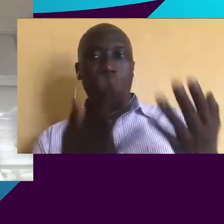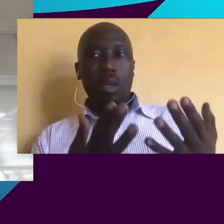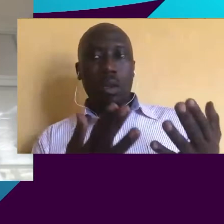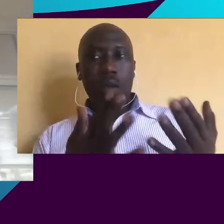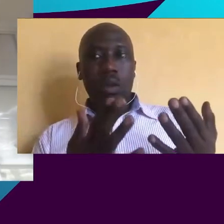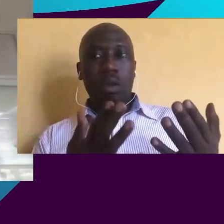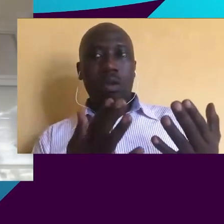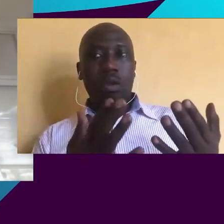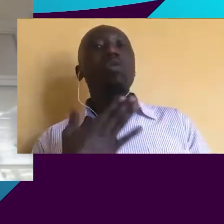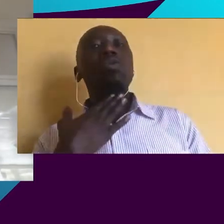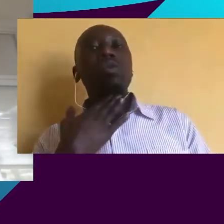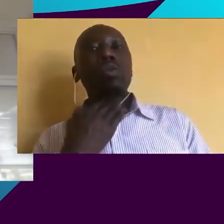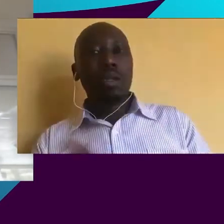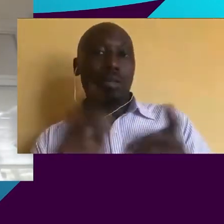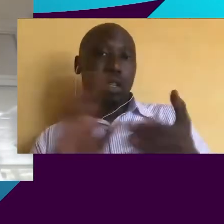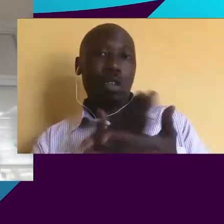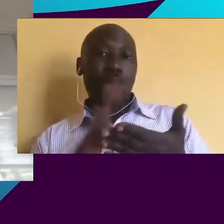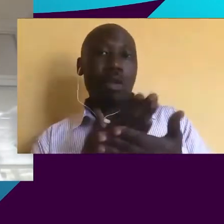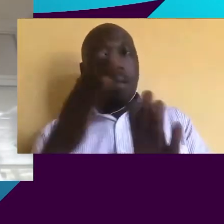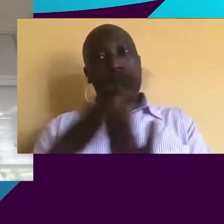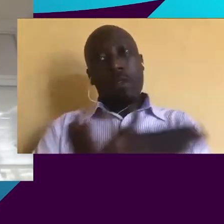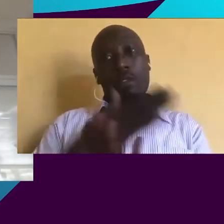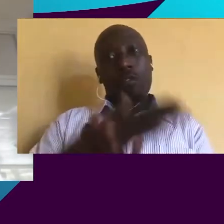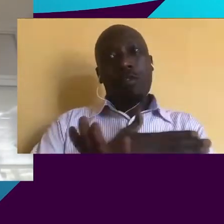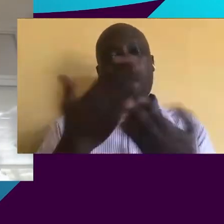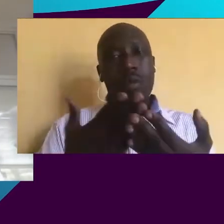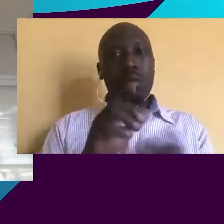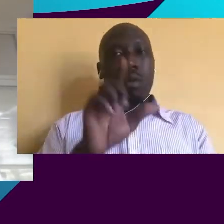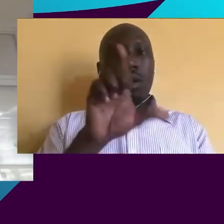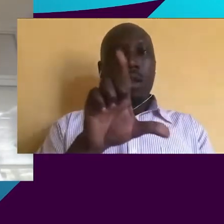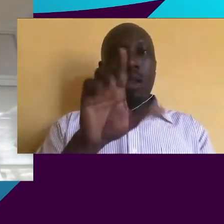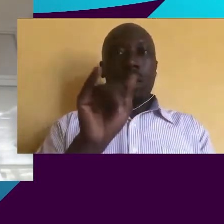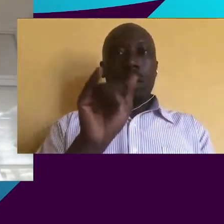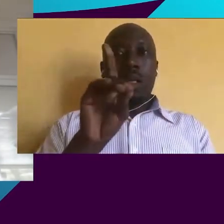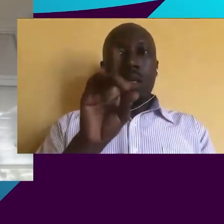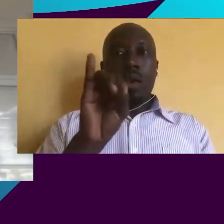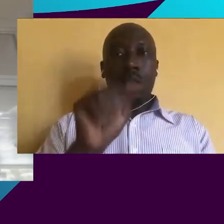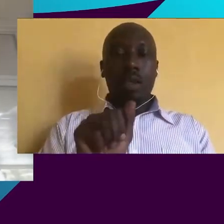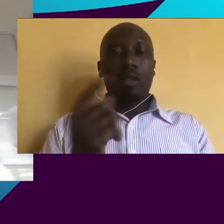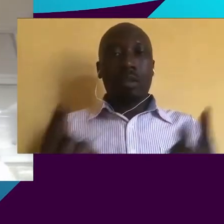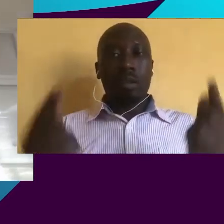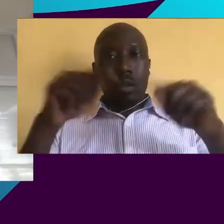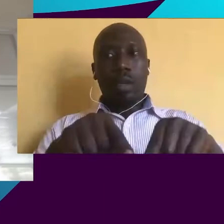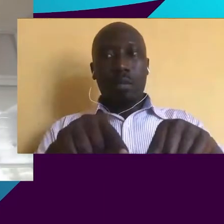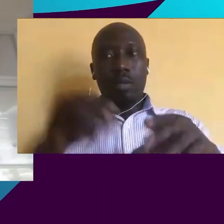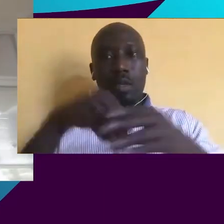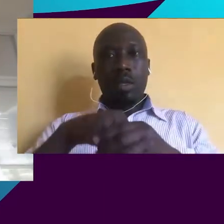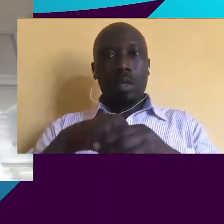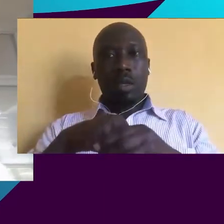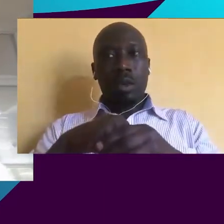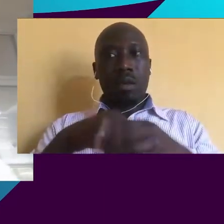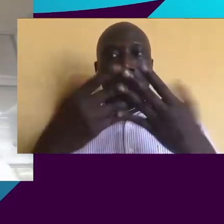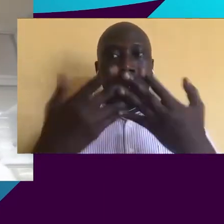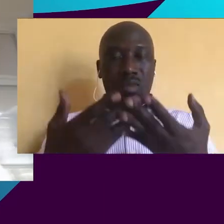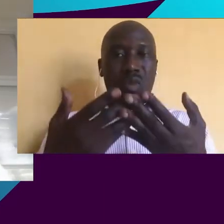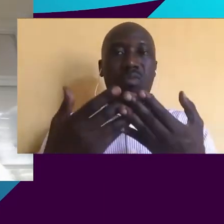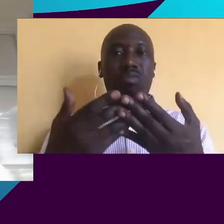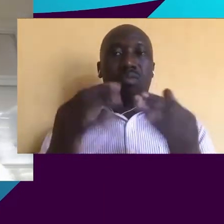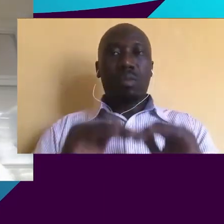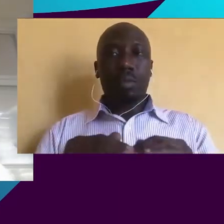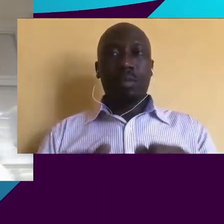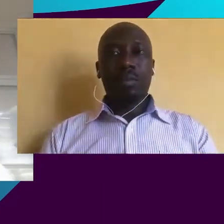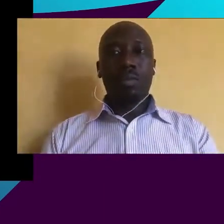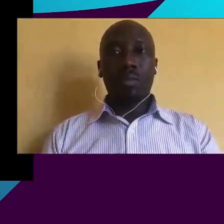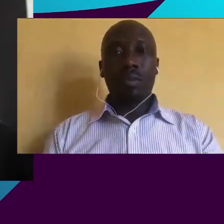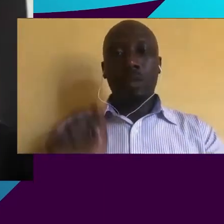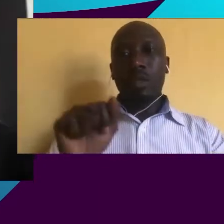share before Lydia Cobb brings it home? Yeah, I just think for